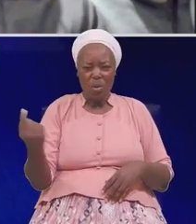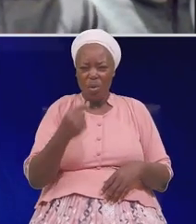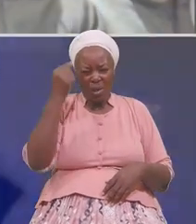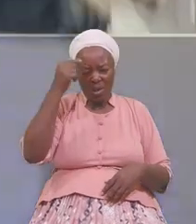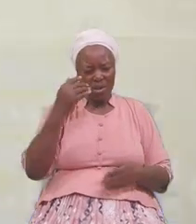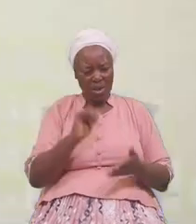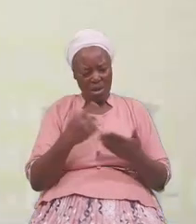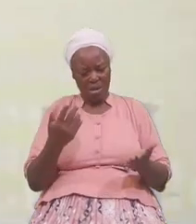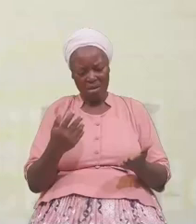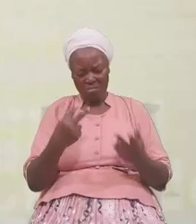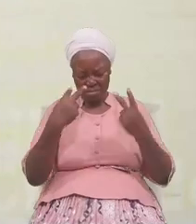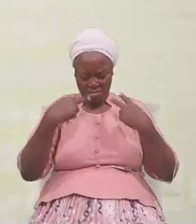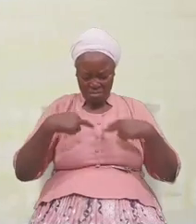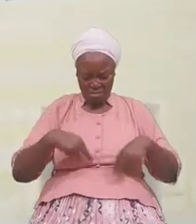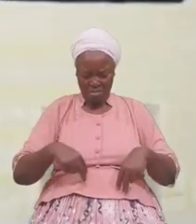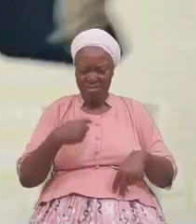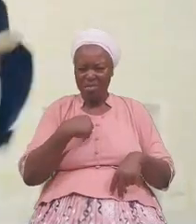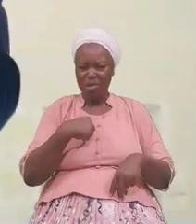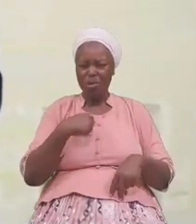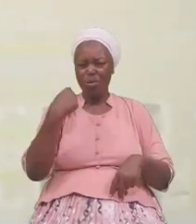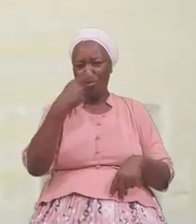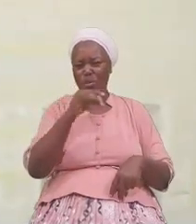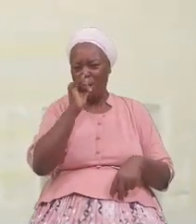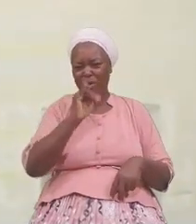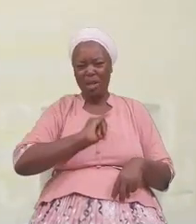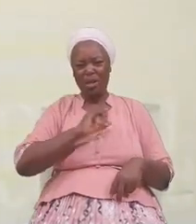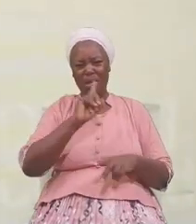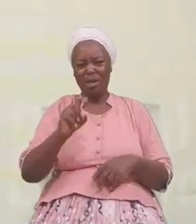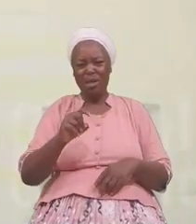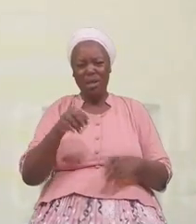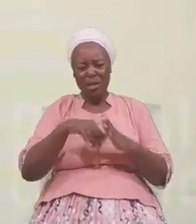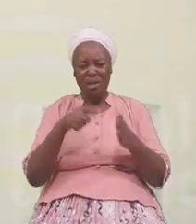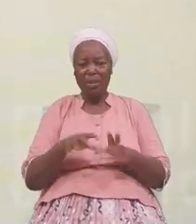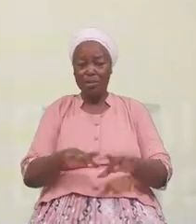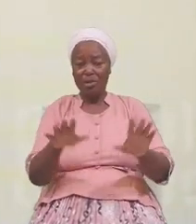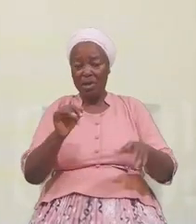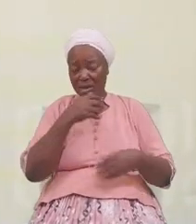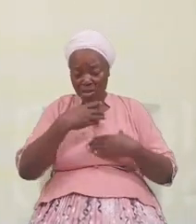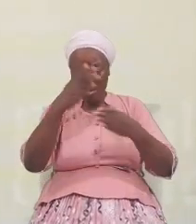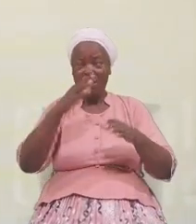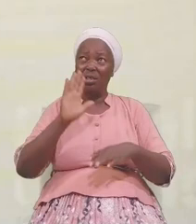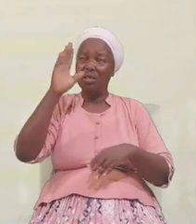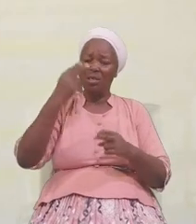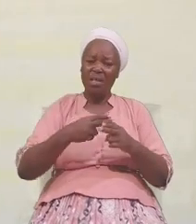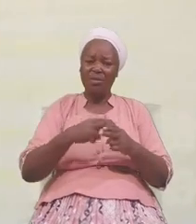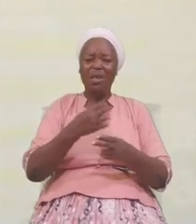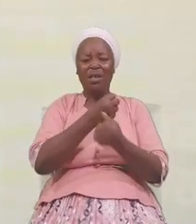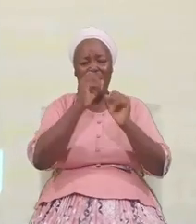I in this multitude and I'm shouting his name, Savior, save